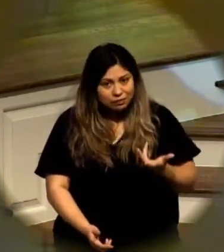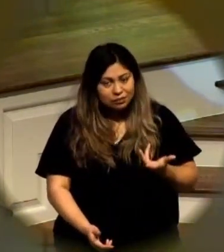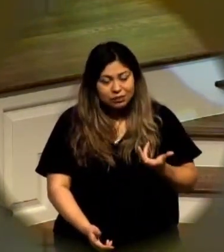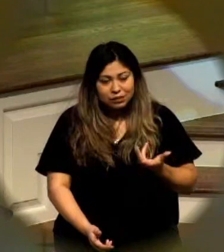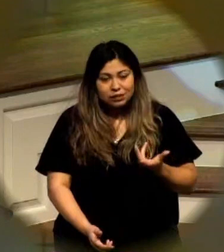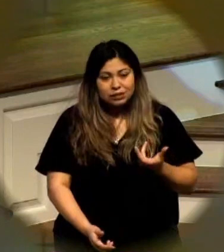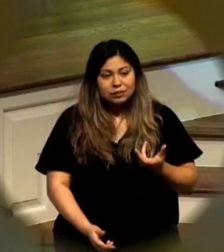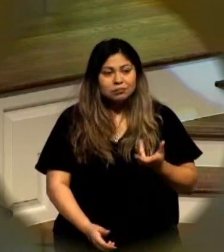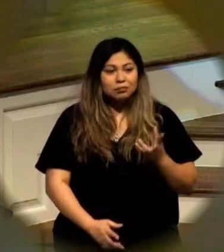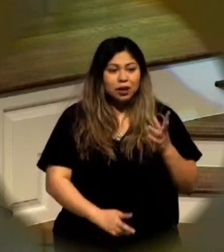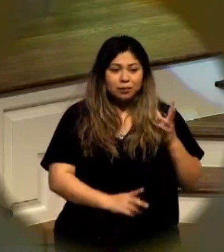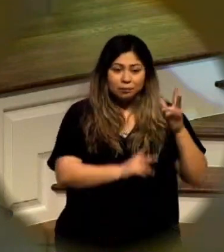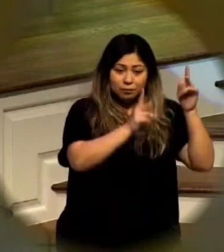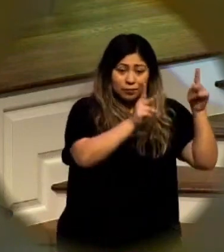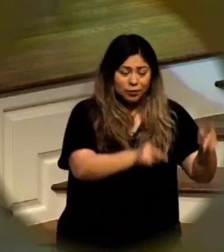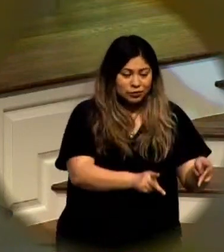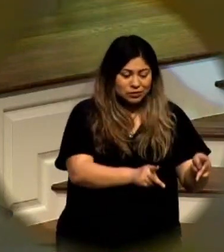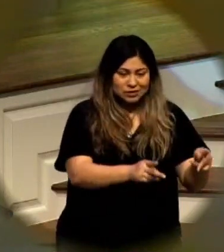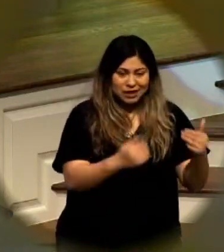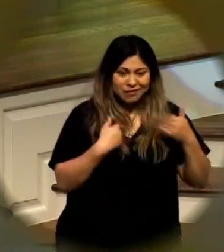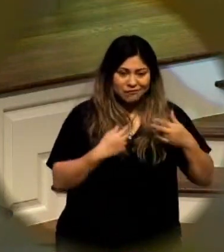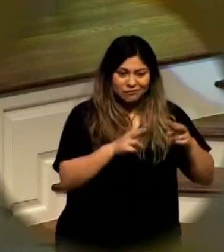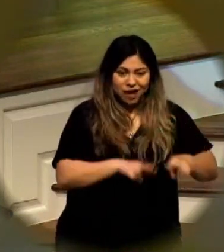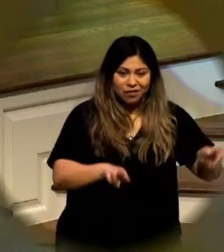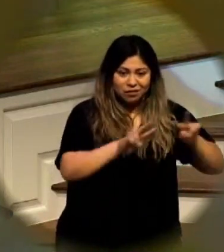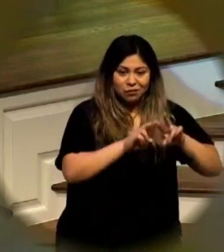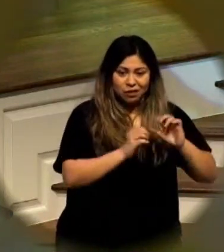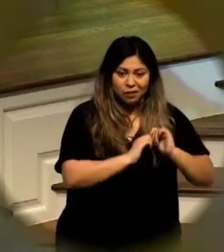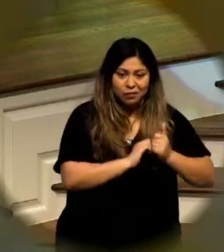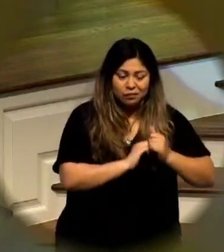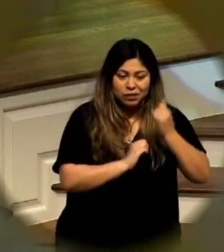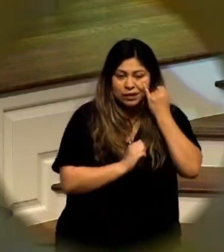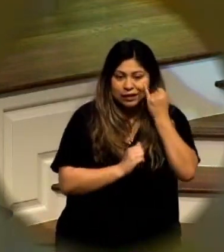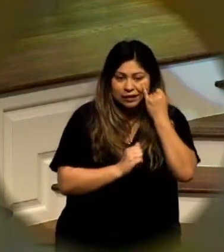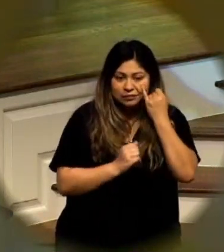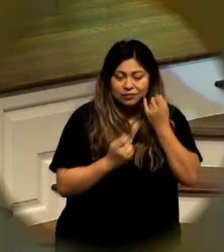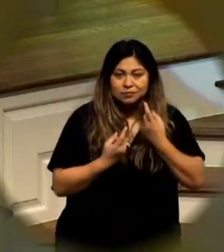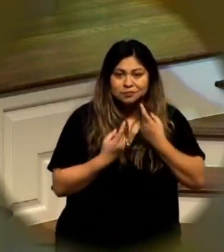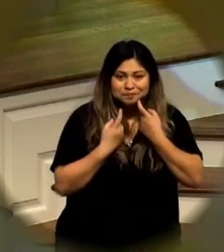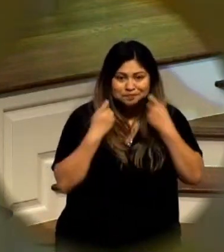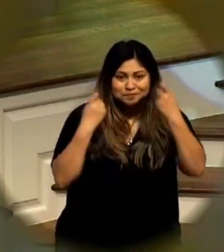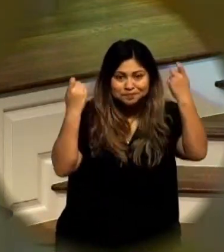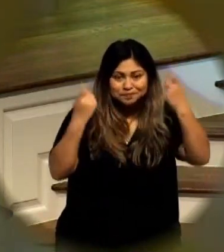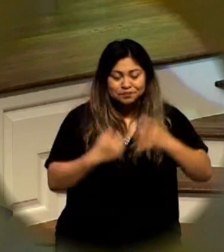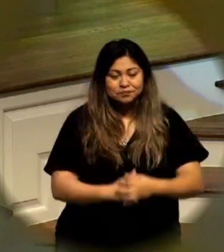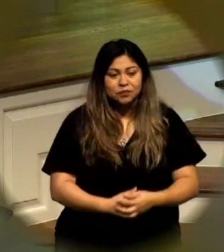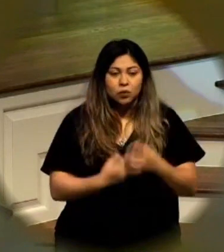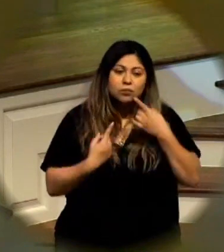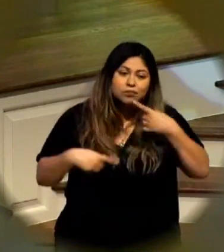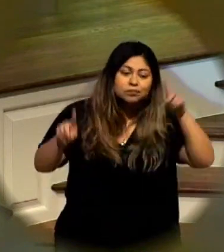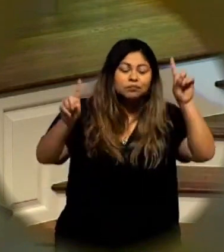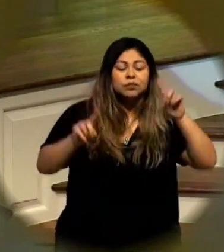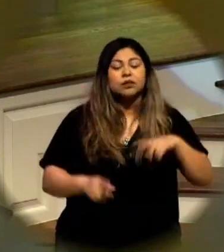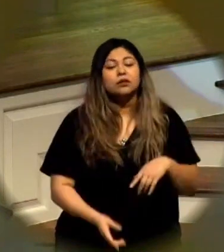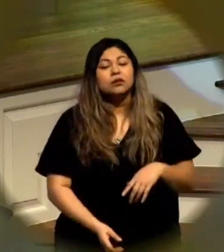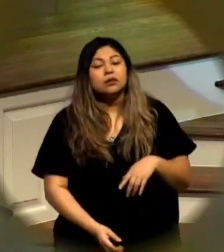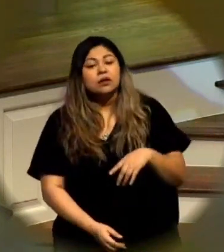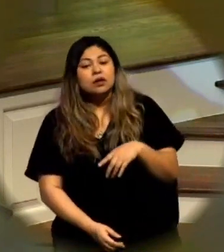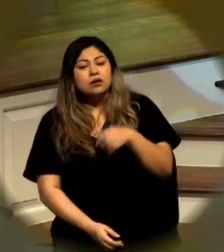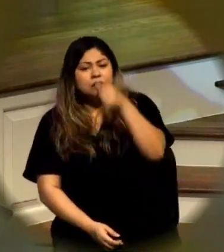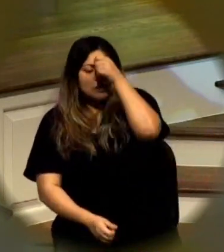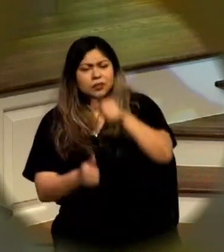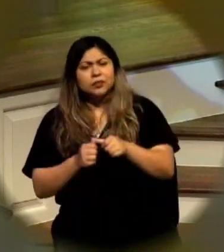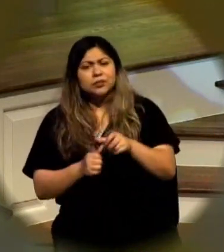above everyone else. I remember a few years ago when the comedian Kathy Griffin won an Emmy. She